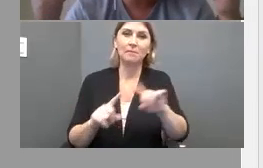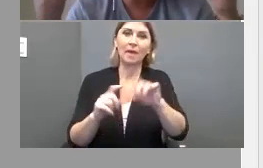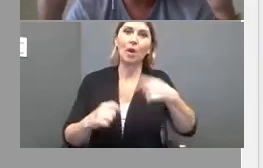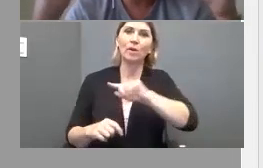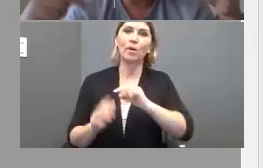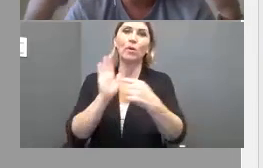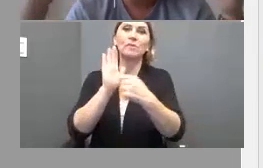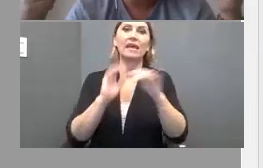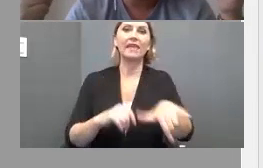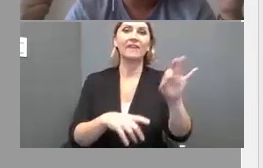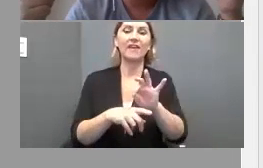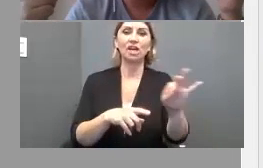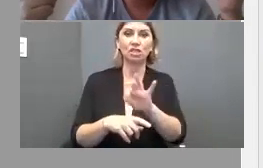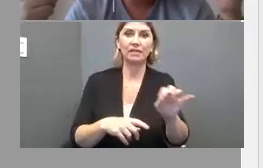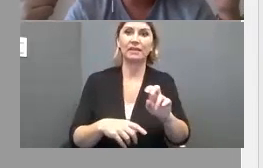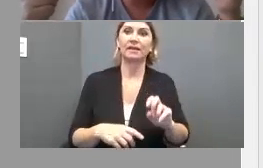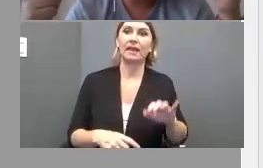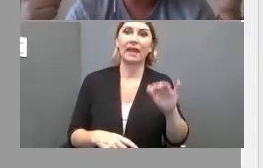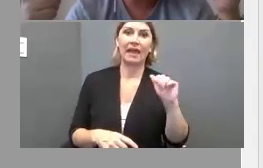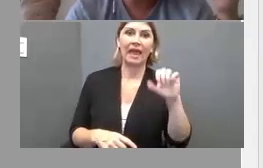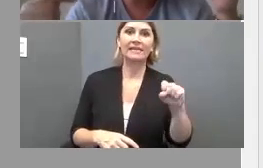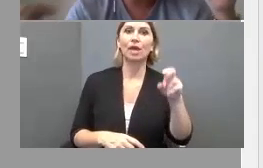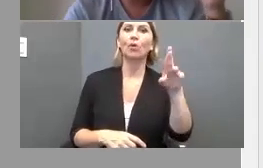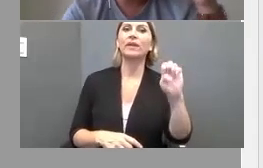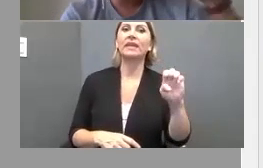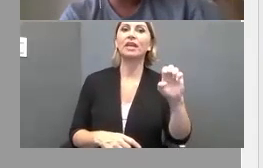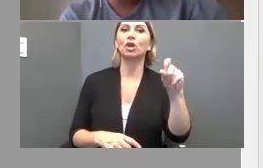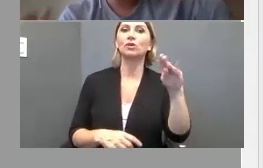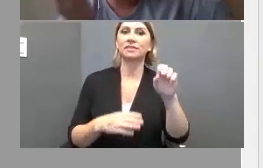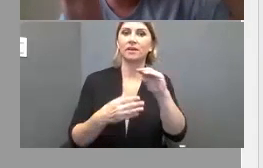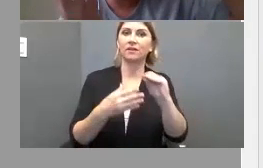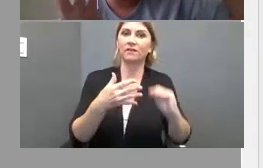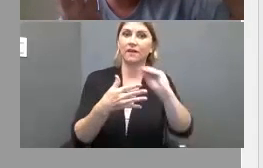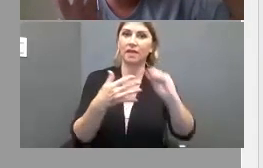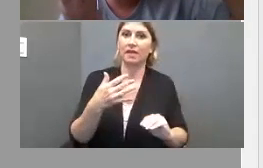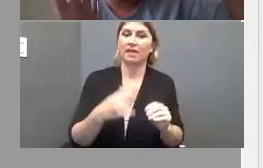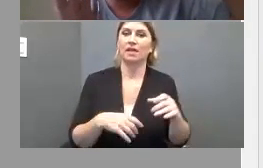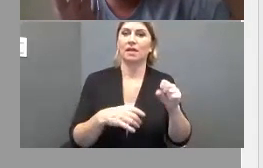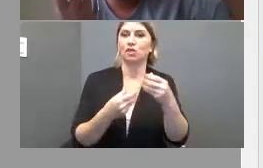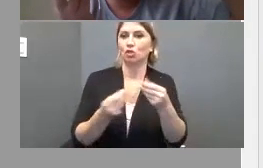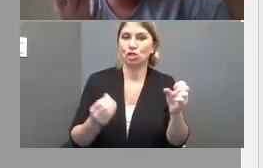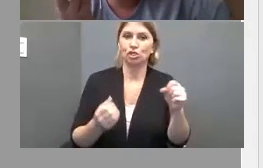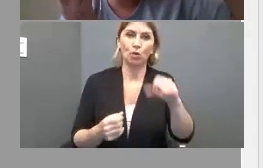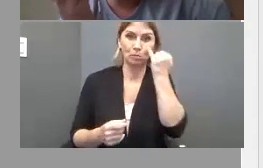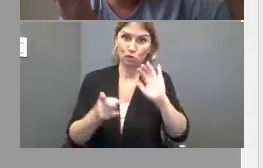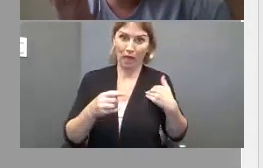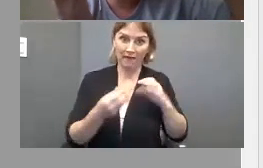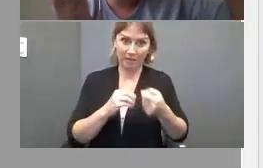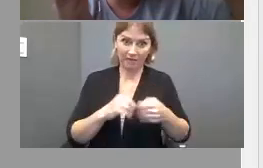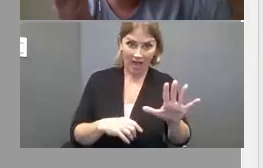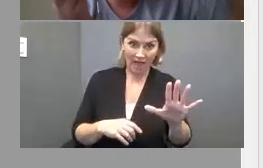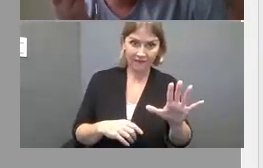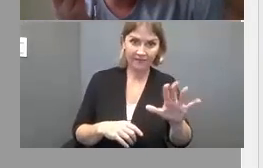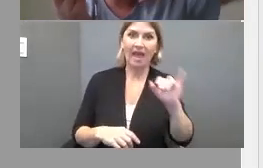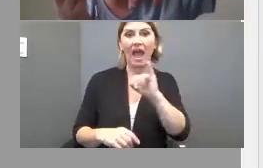this function as a recurrence relation. So if you think about it, let's say that I'm currently at number 5, right, at I equals